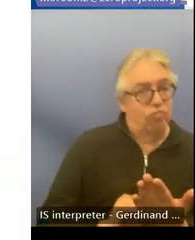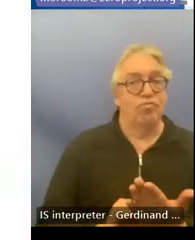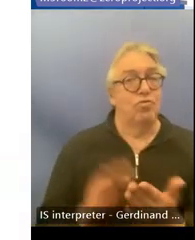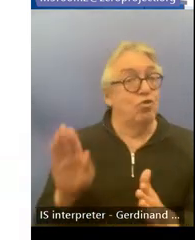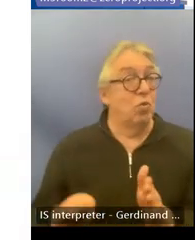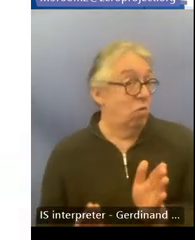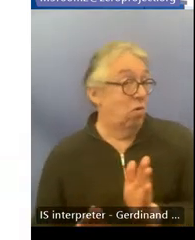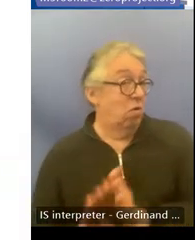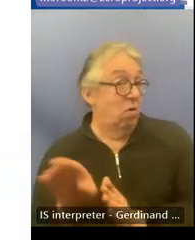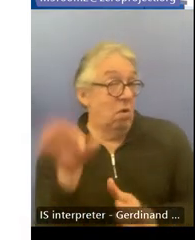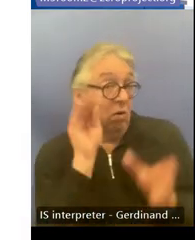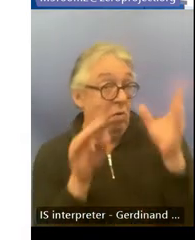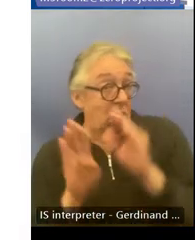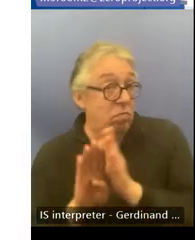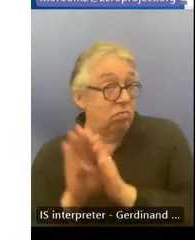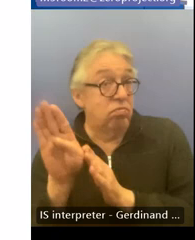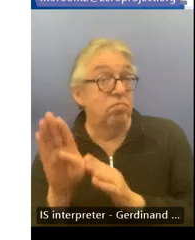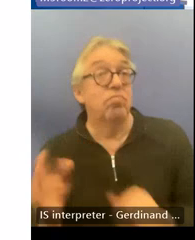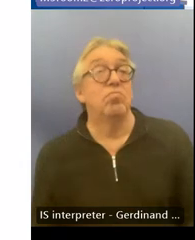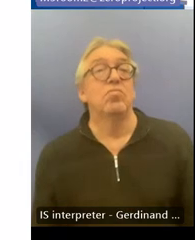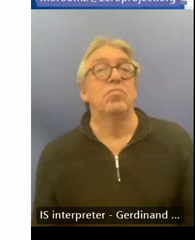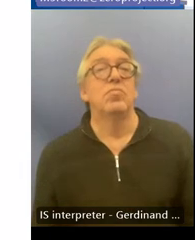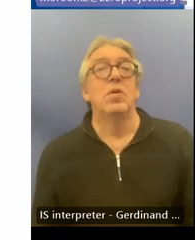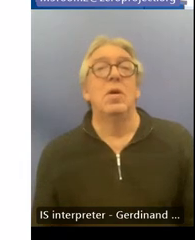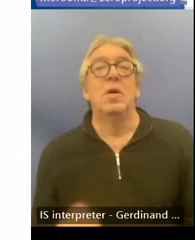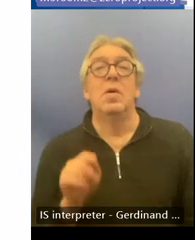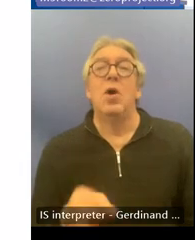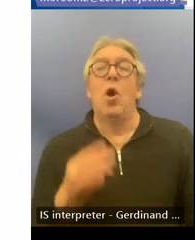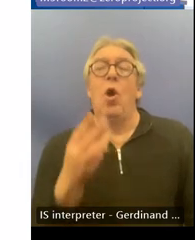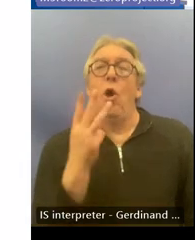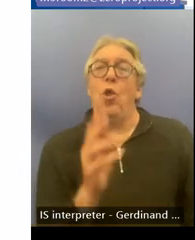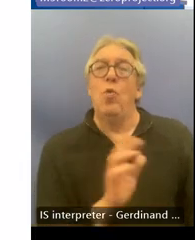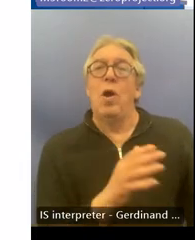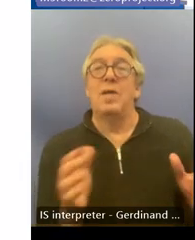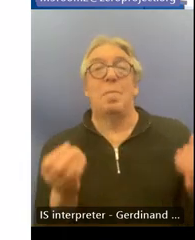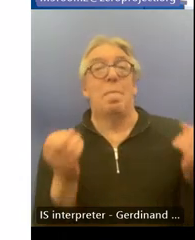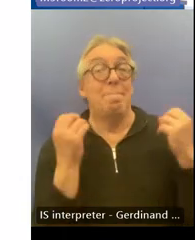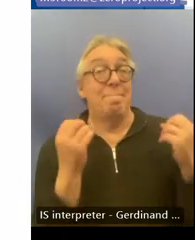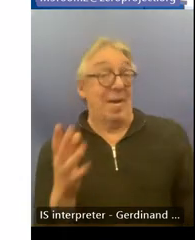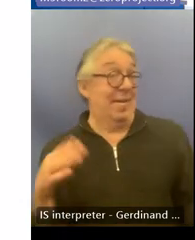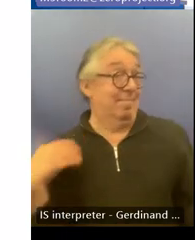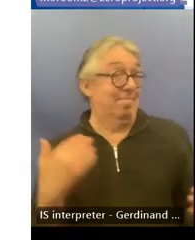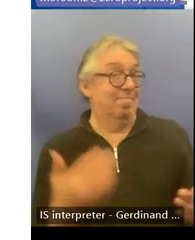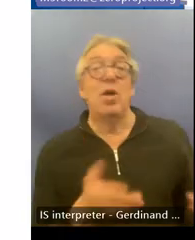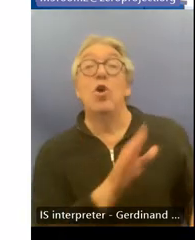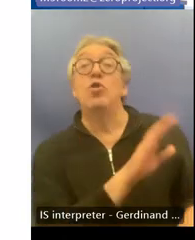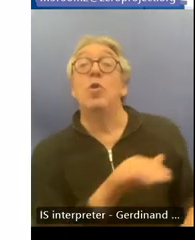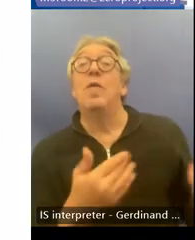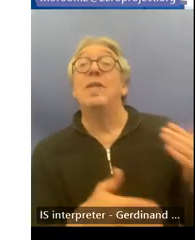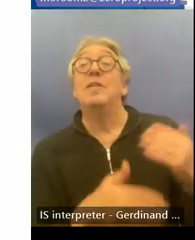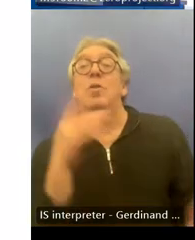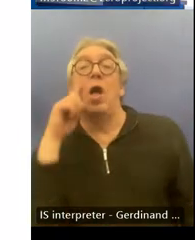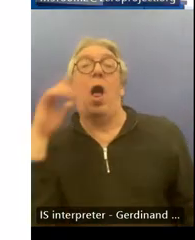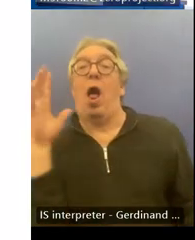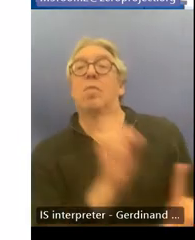many cases in the 3+, many disability cannot be diagnosed and the assessed. So it's helped a lot for the parents and for